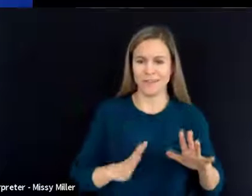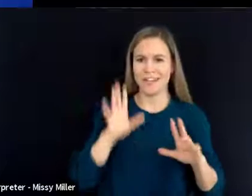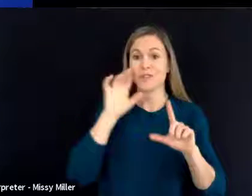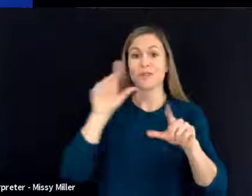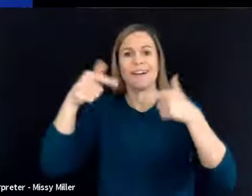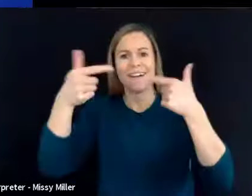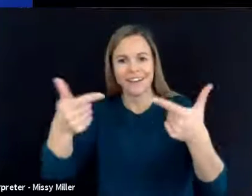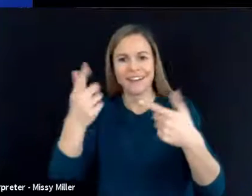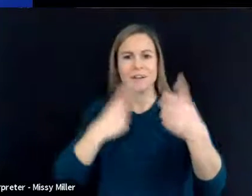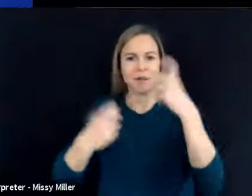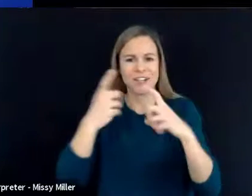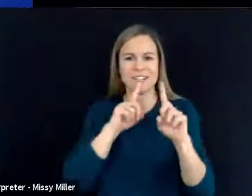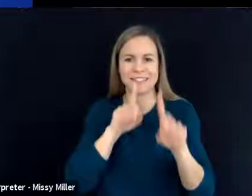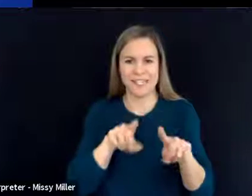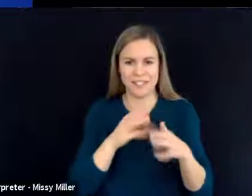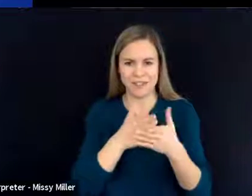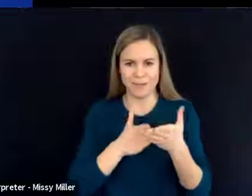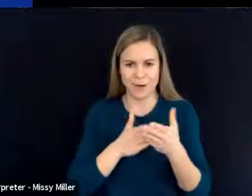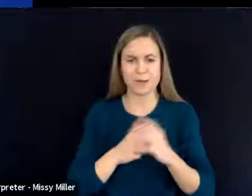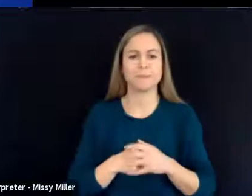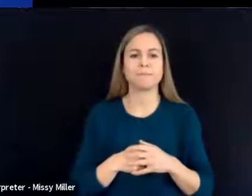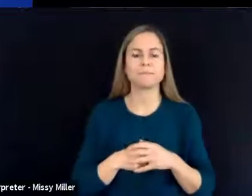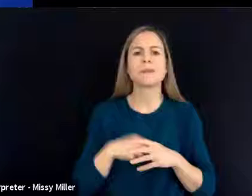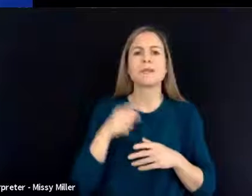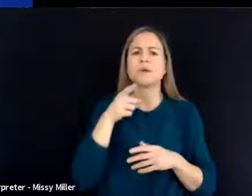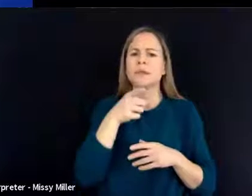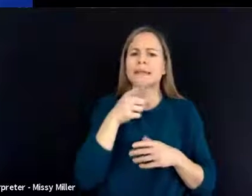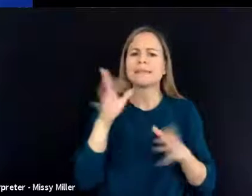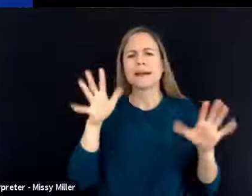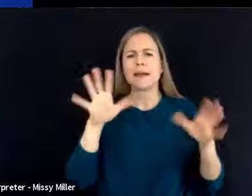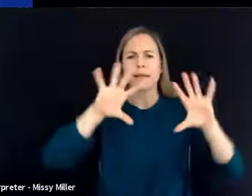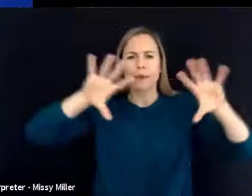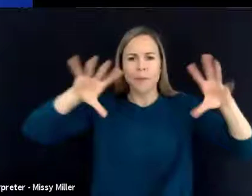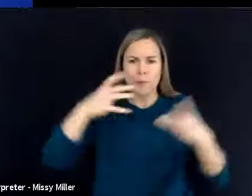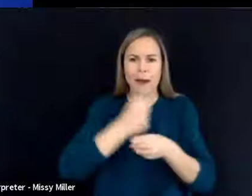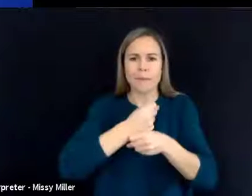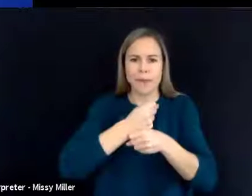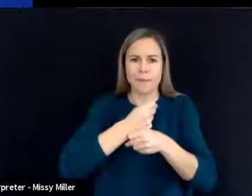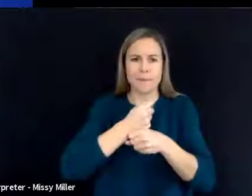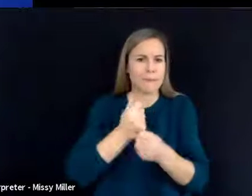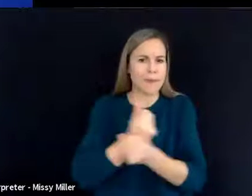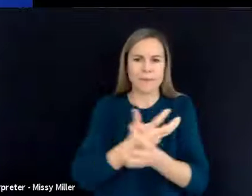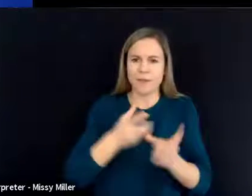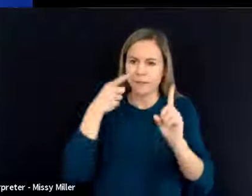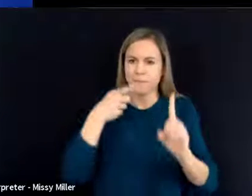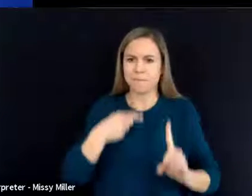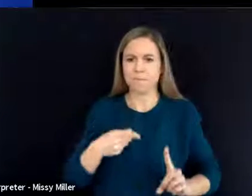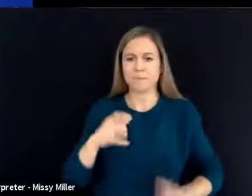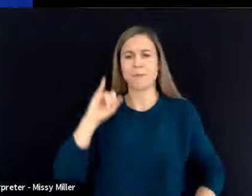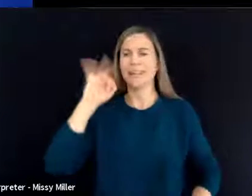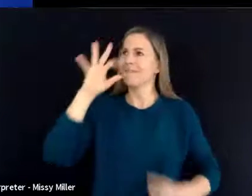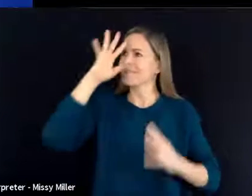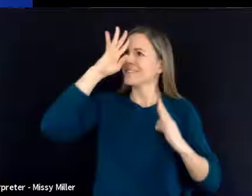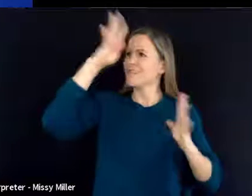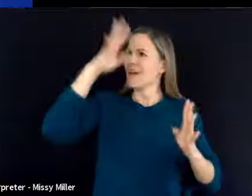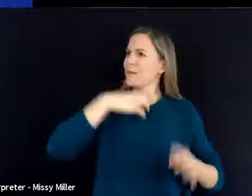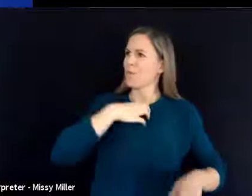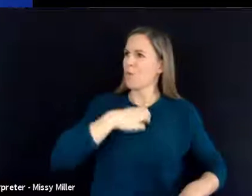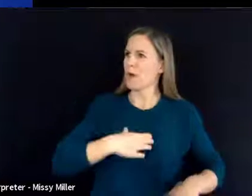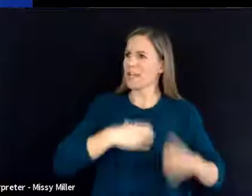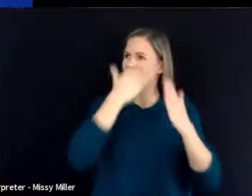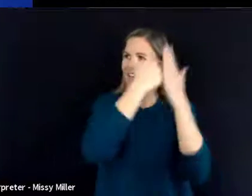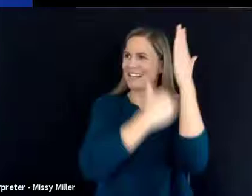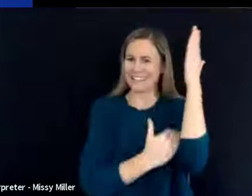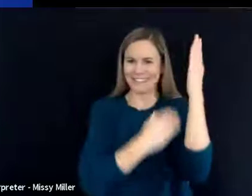answers. So this is sort of like our wrap-up slide, so that if we had a wish list that we could give to everybody that was